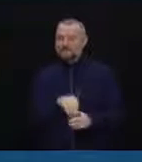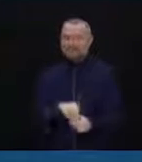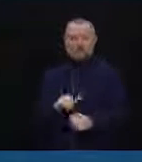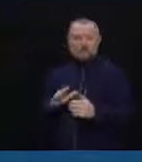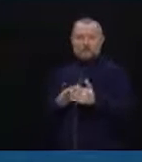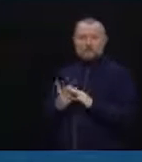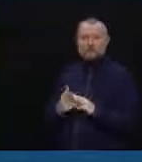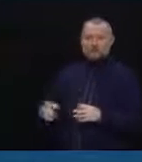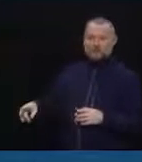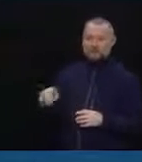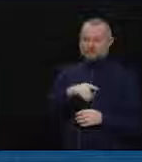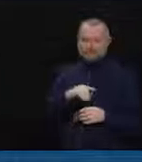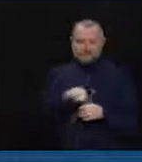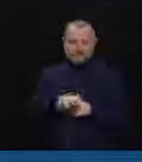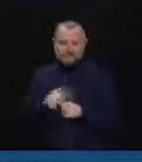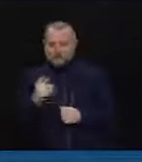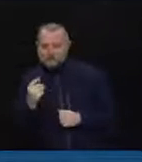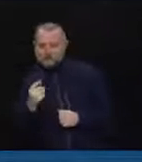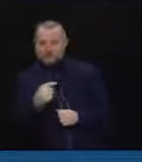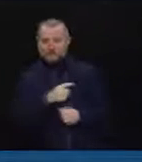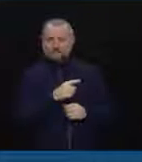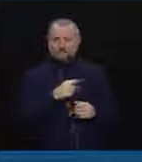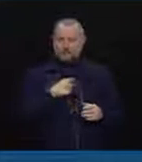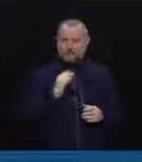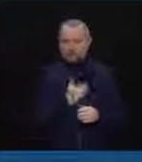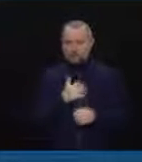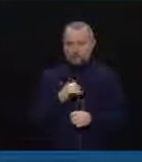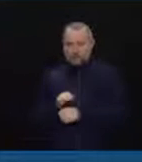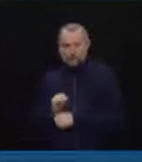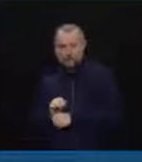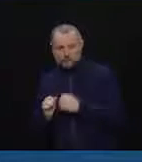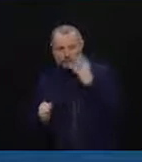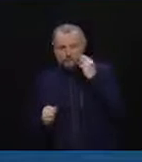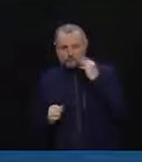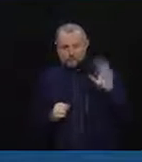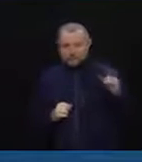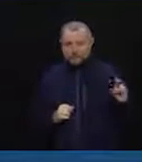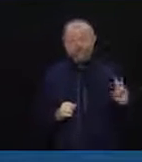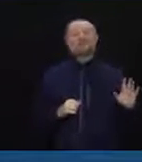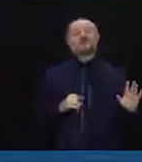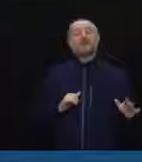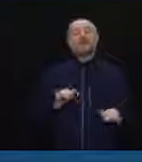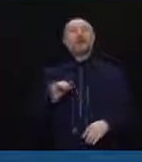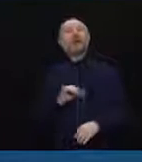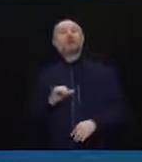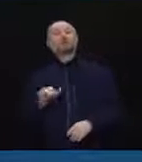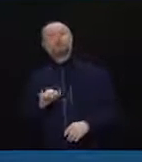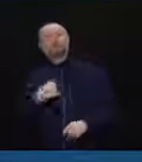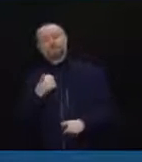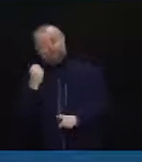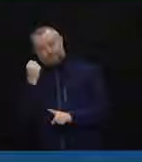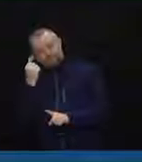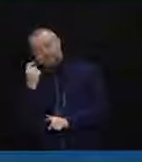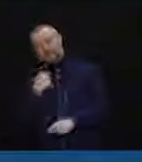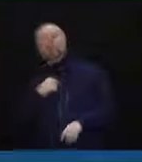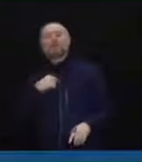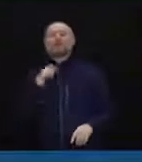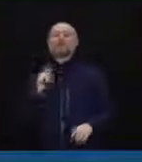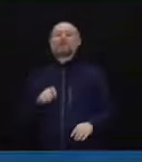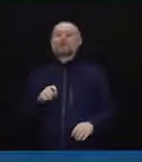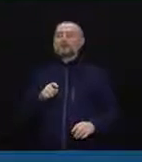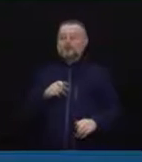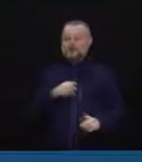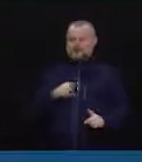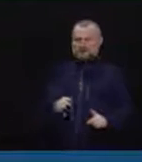all of this will also include adopting an equity lens. We know that Black, Hispanic, and Indigenous New